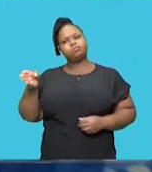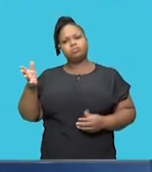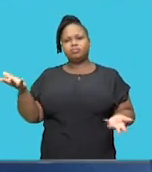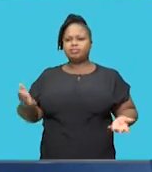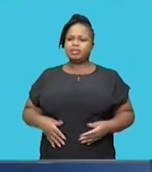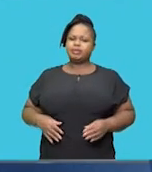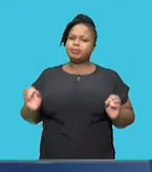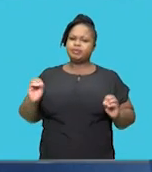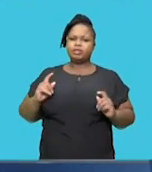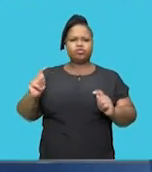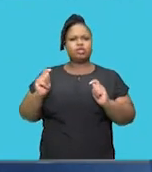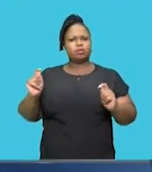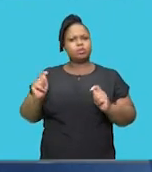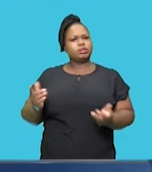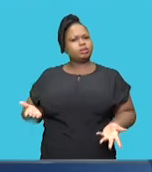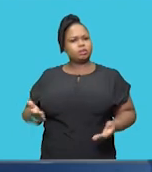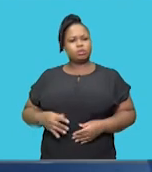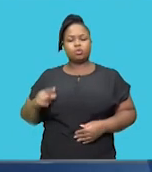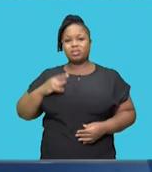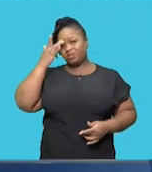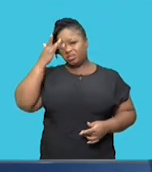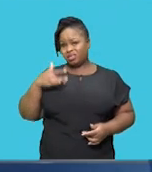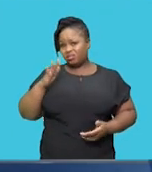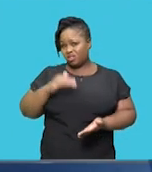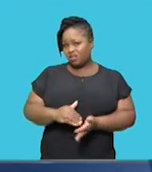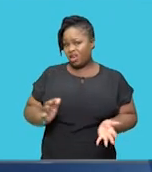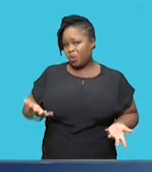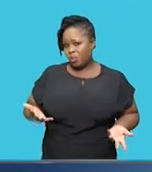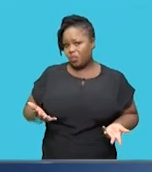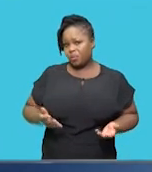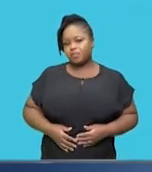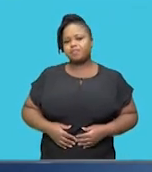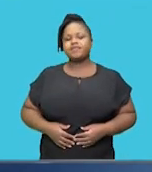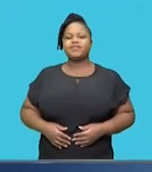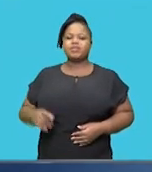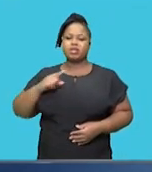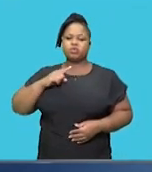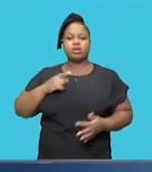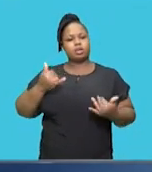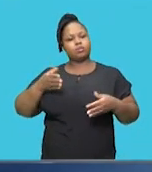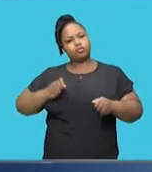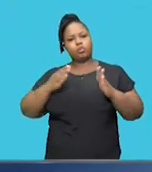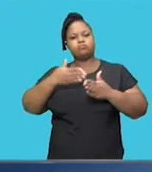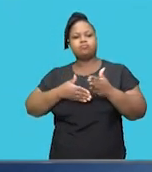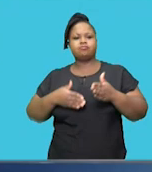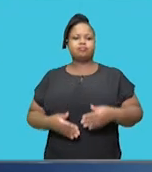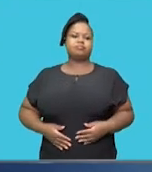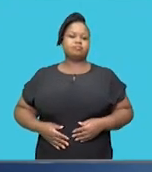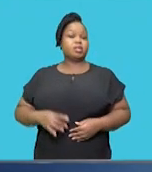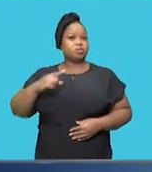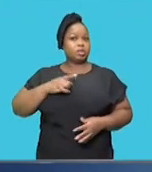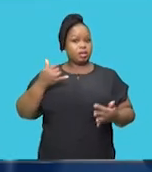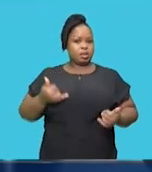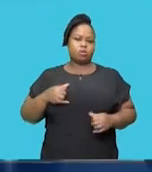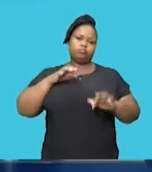even have transport to get there. If you're sick, how do you get to there? So this is why we're blocking the roads. This is why we're